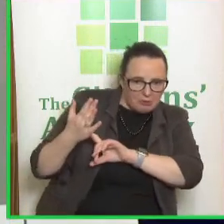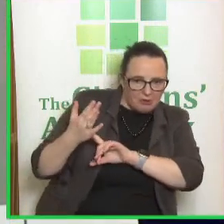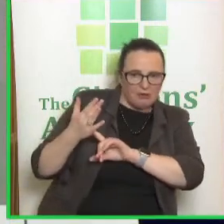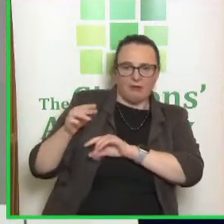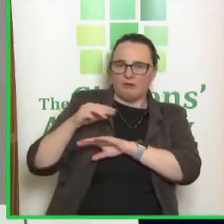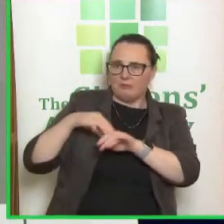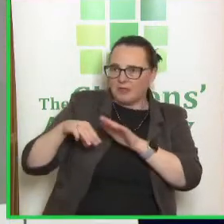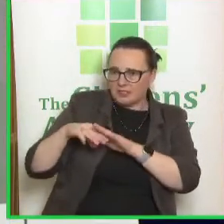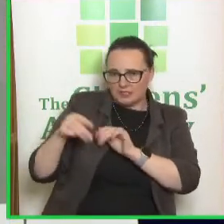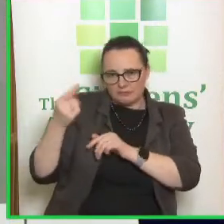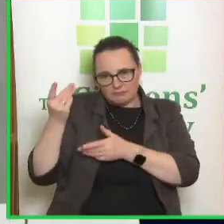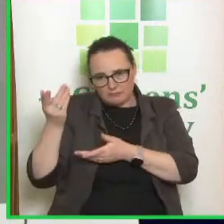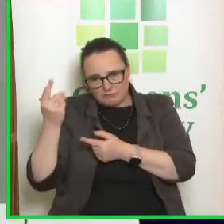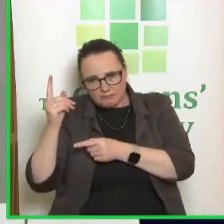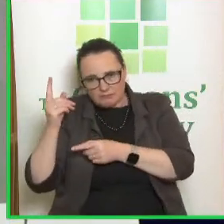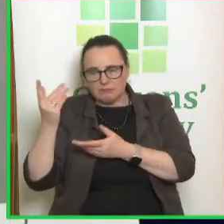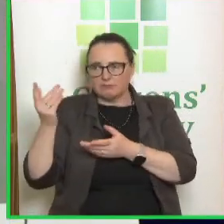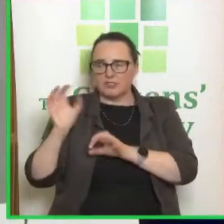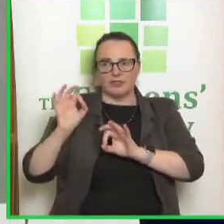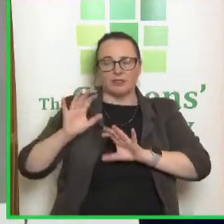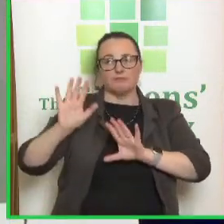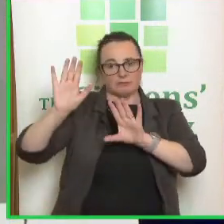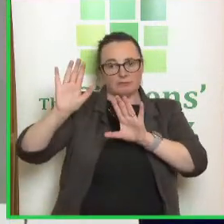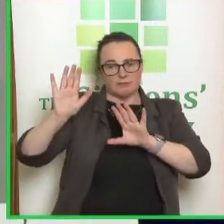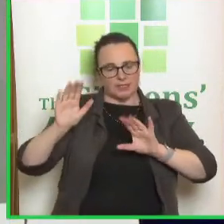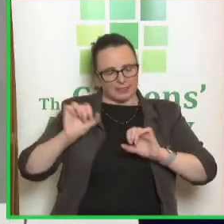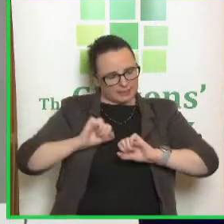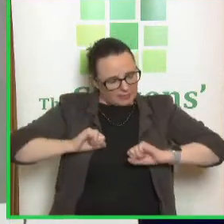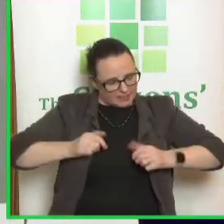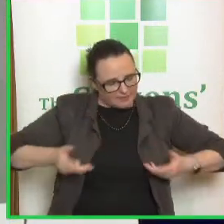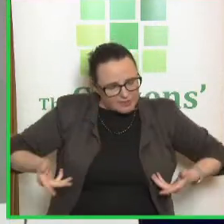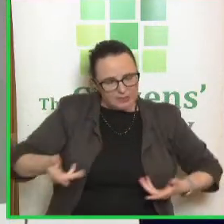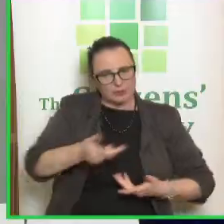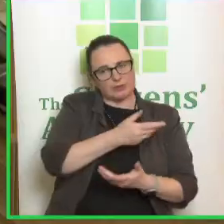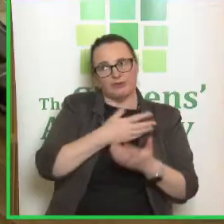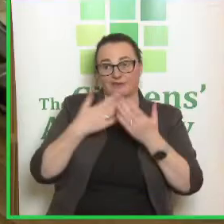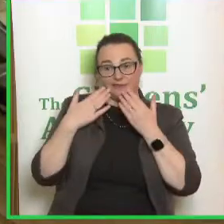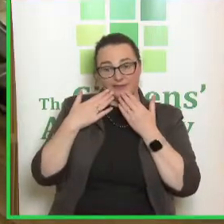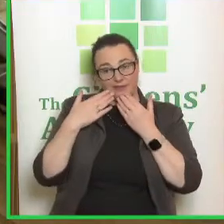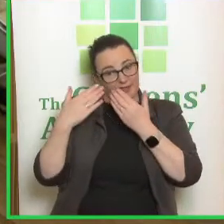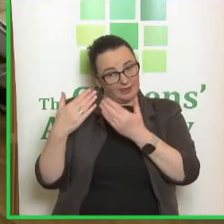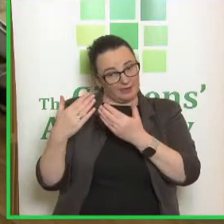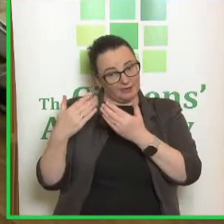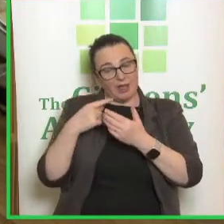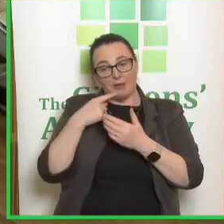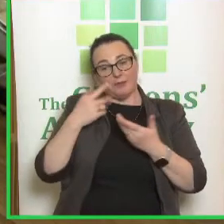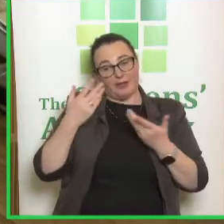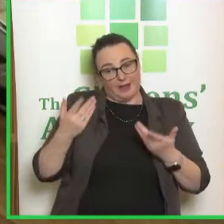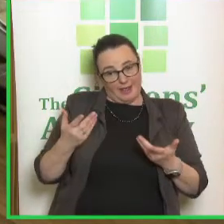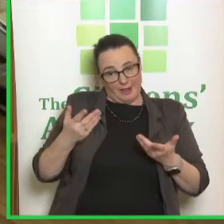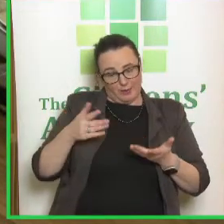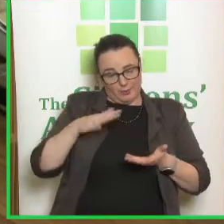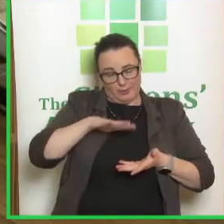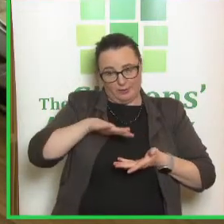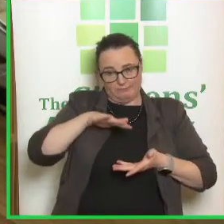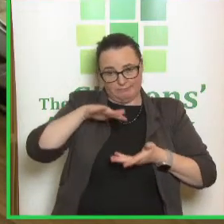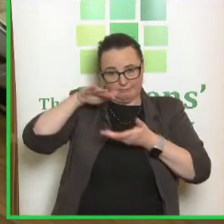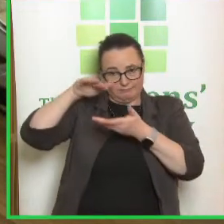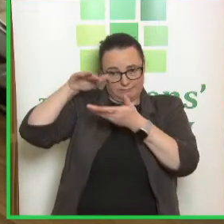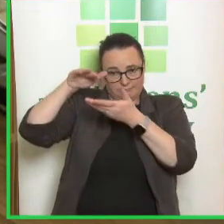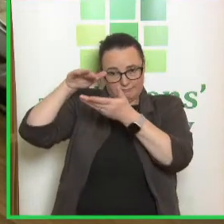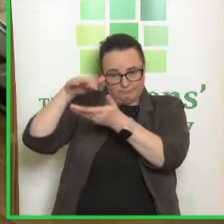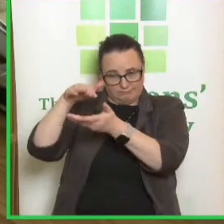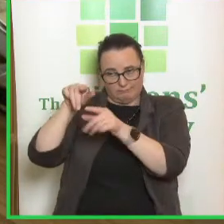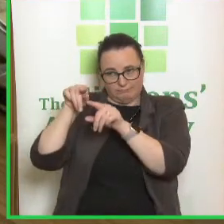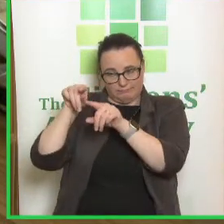from Oireachtas members. We were given that space, so thank you for that. But now it's over to you, as they say. And